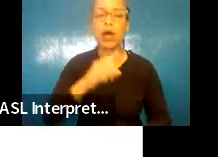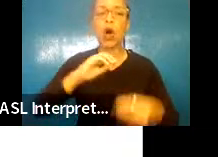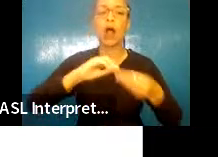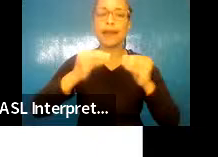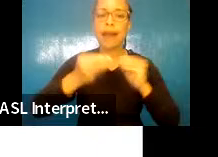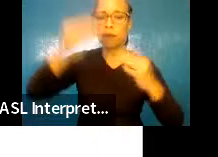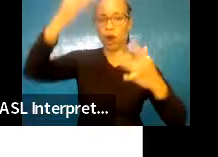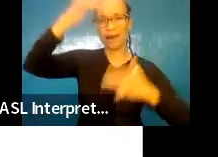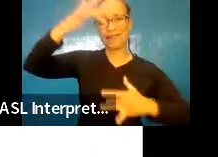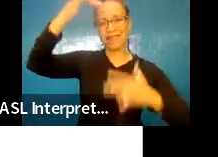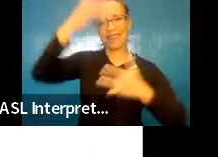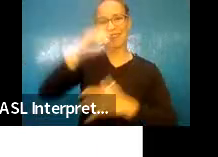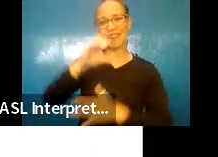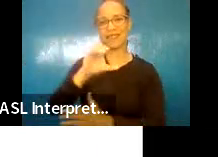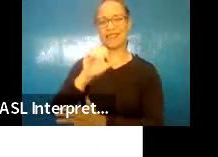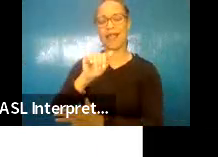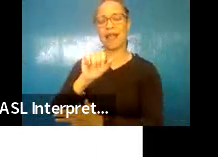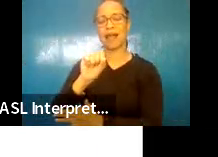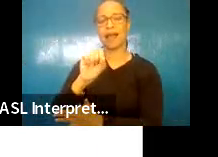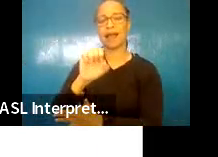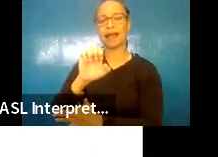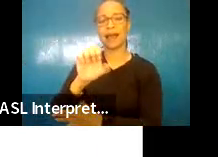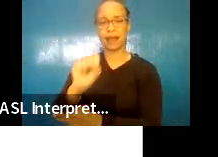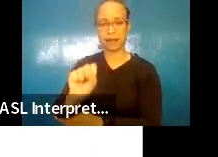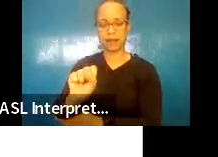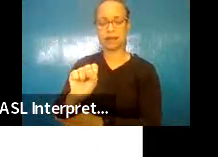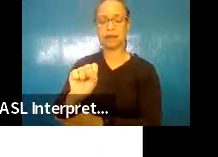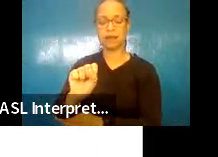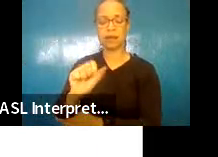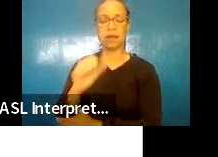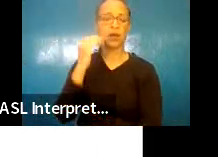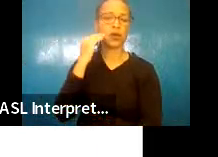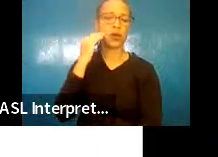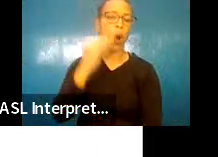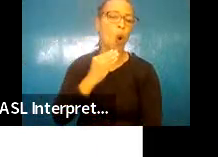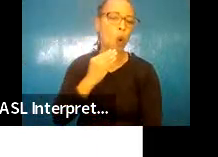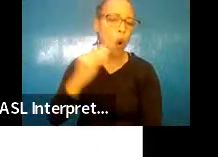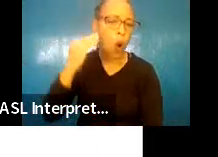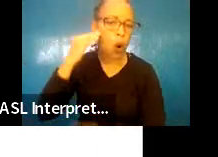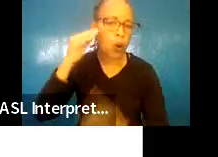are. And you know, home testing,